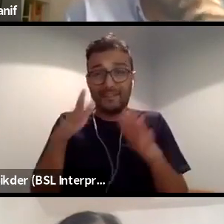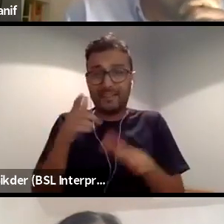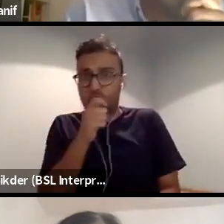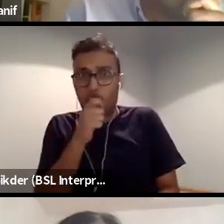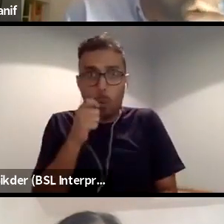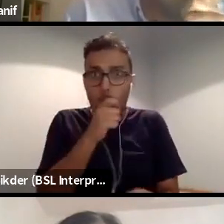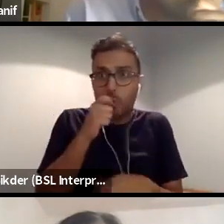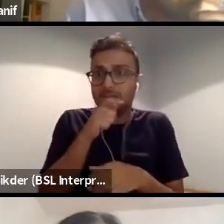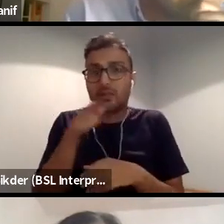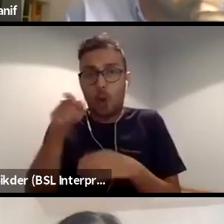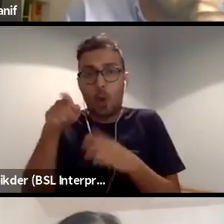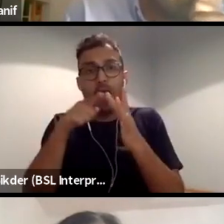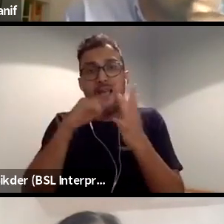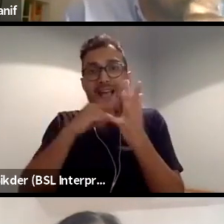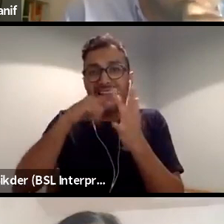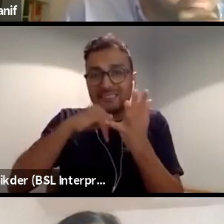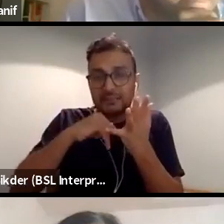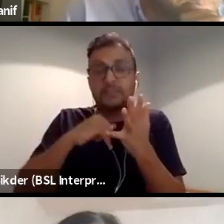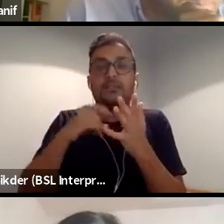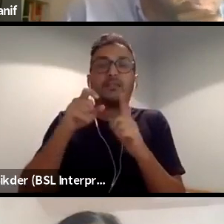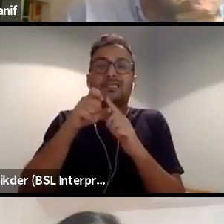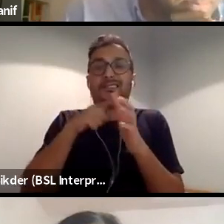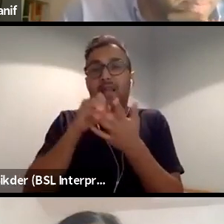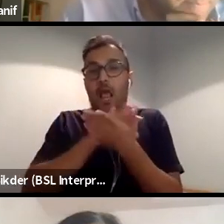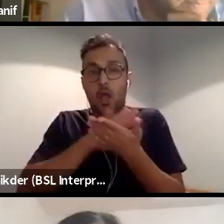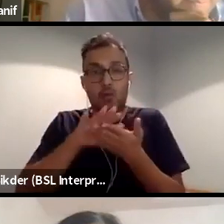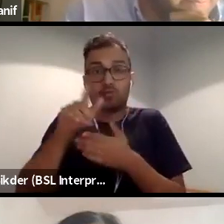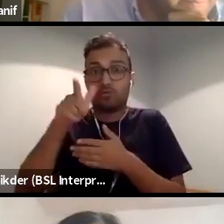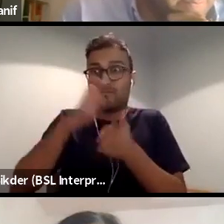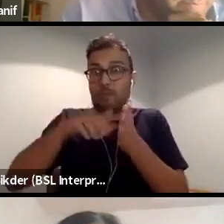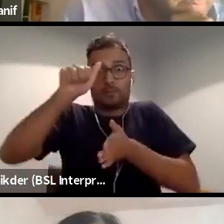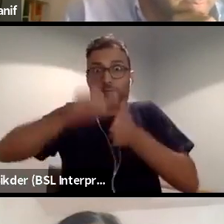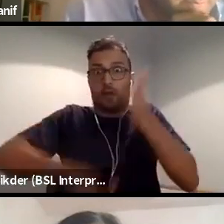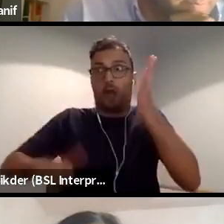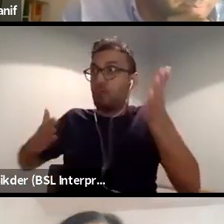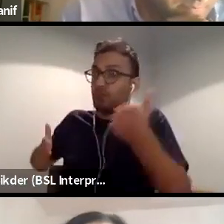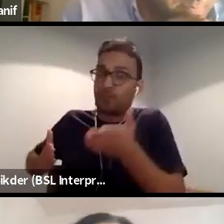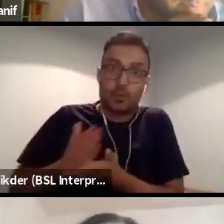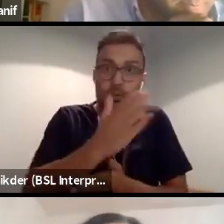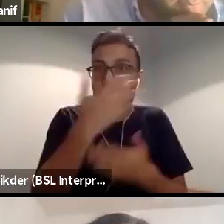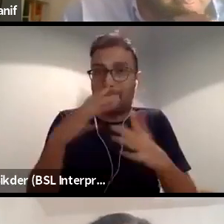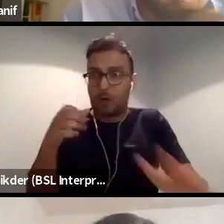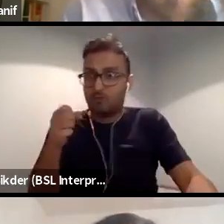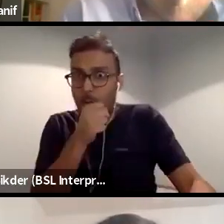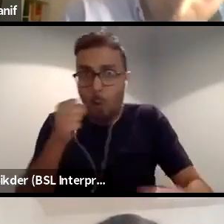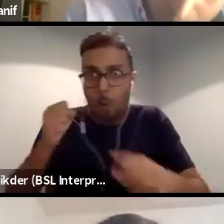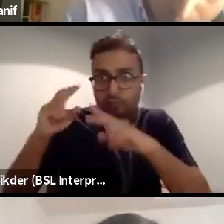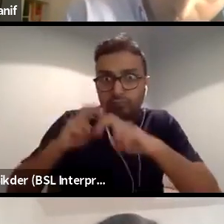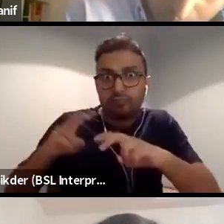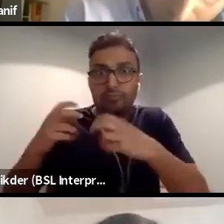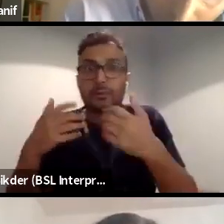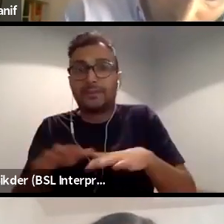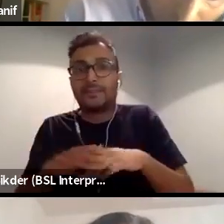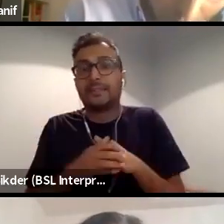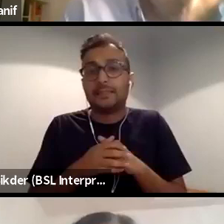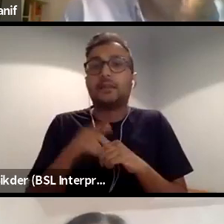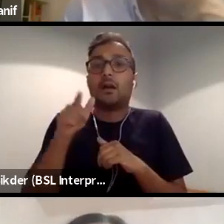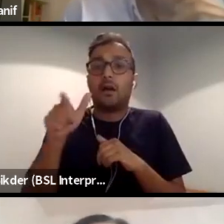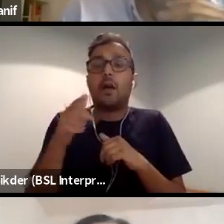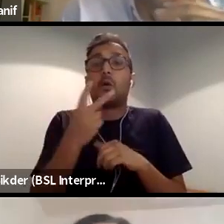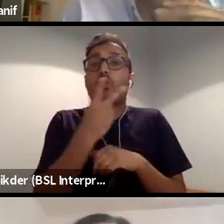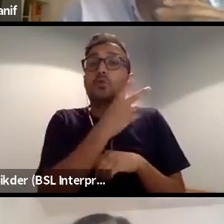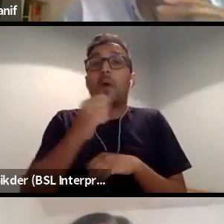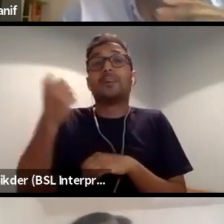ISIS/Daesh since its formation and published one of the first interviews with a returned foreign fighter in